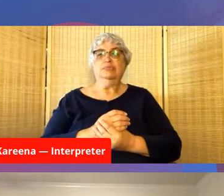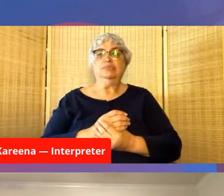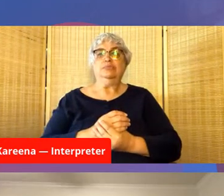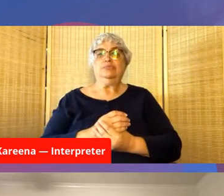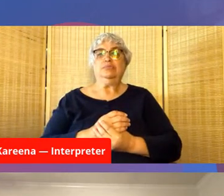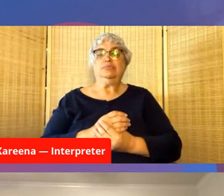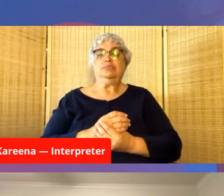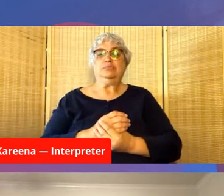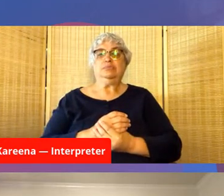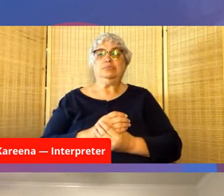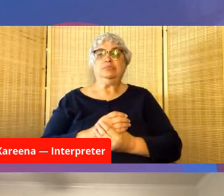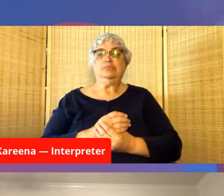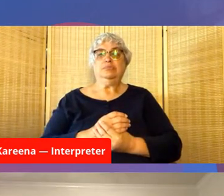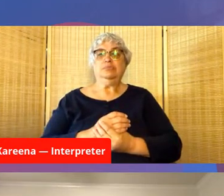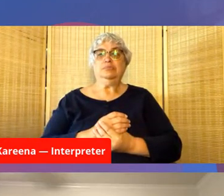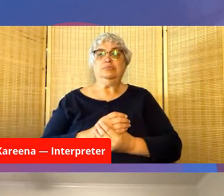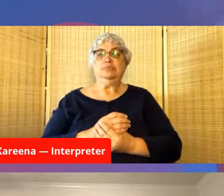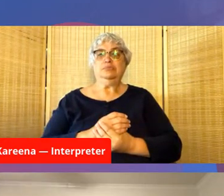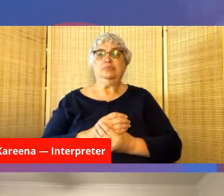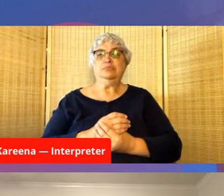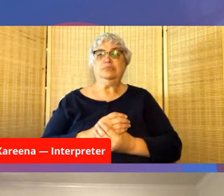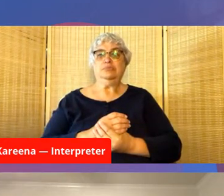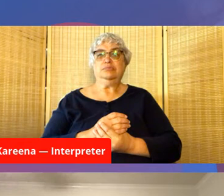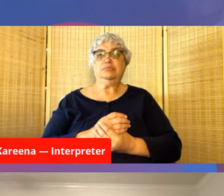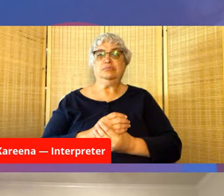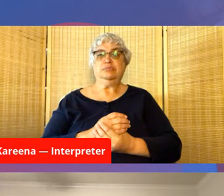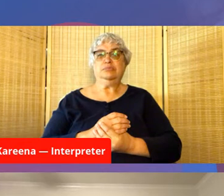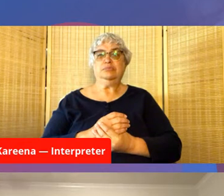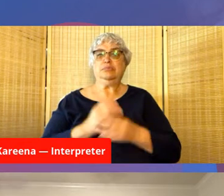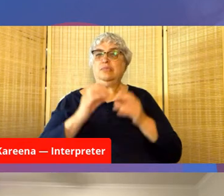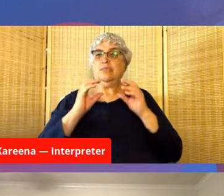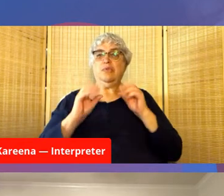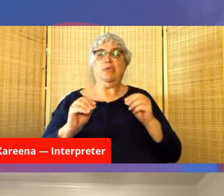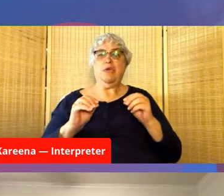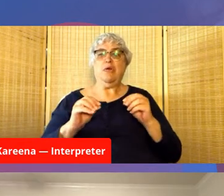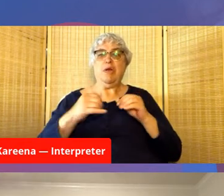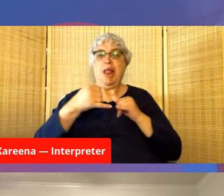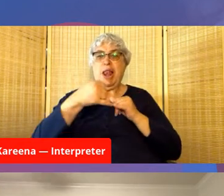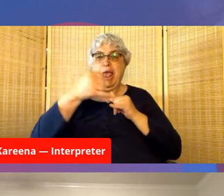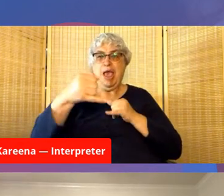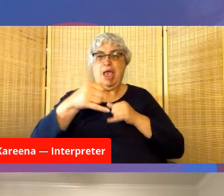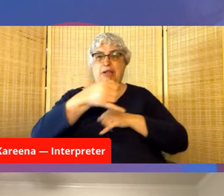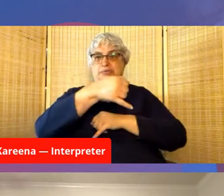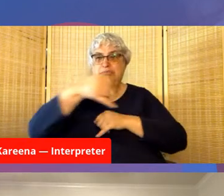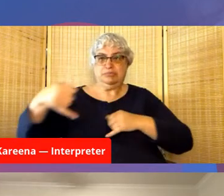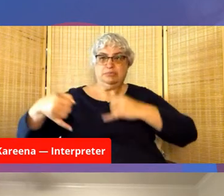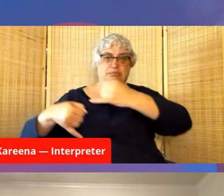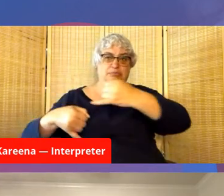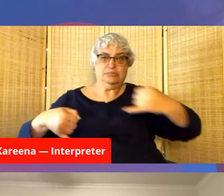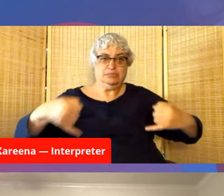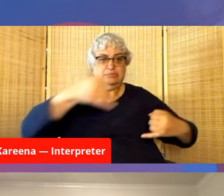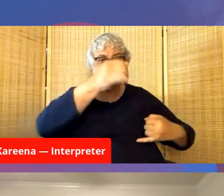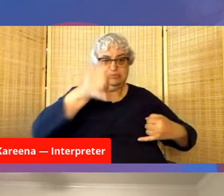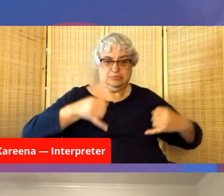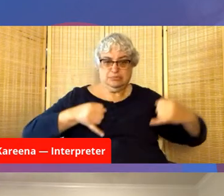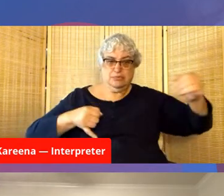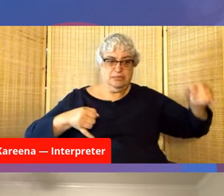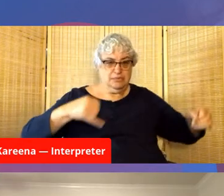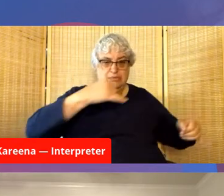and, you know, there is no borderline based on origin,